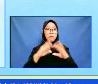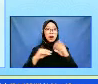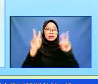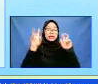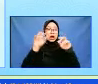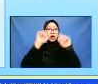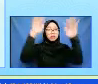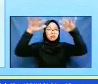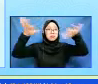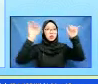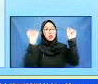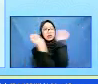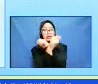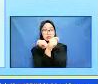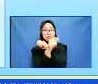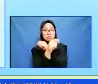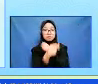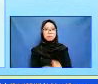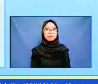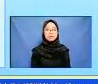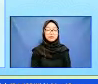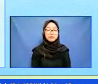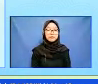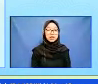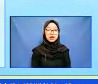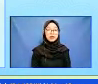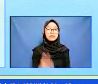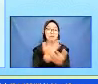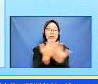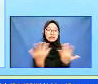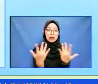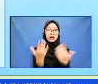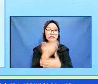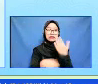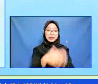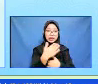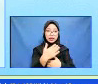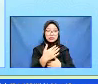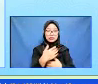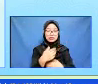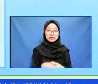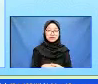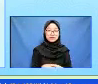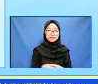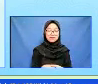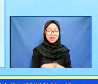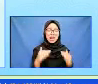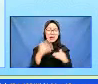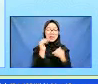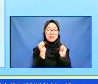The person with disability should be involved like in mapping of climate change